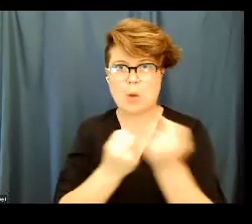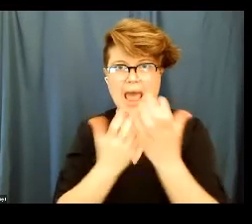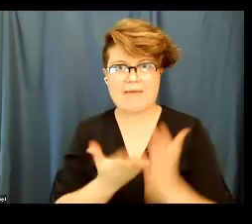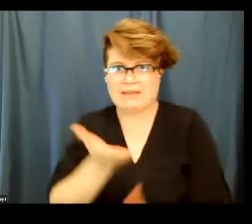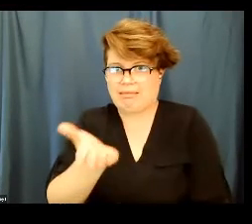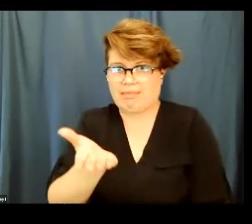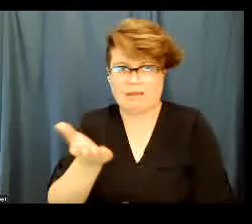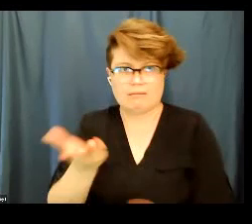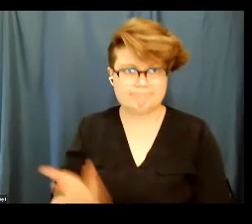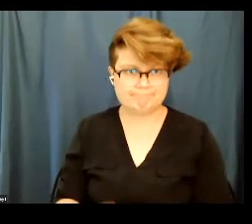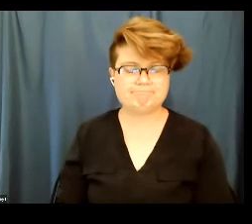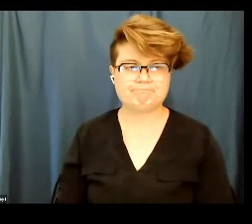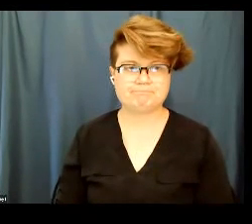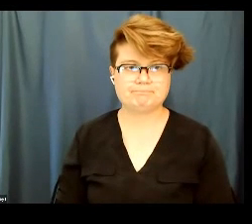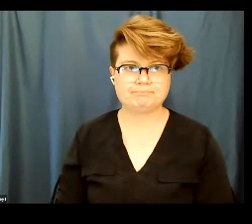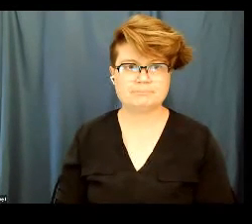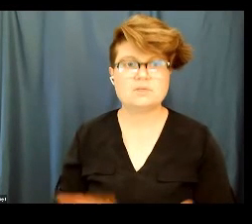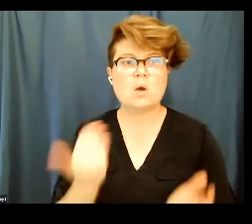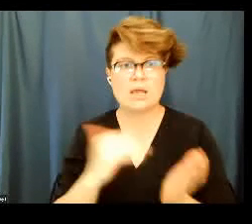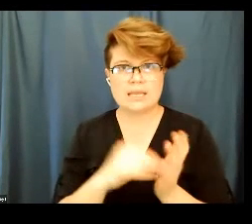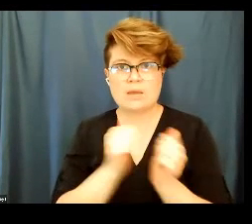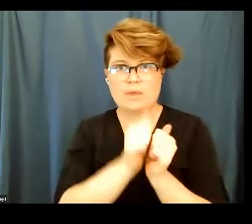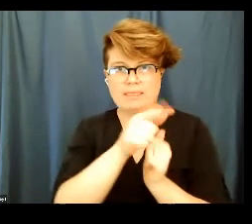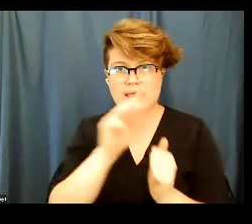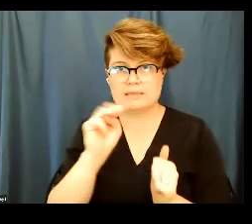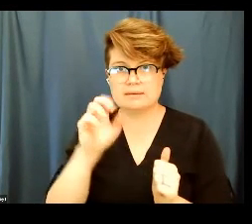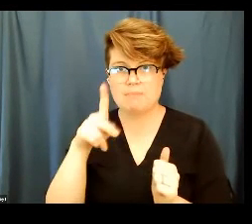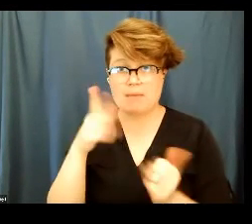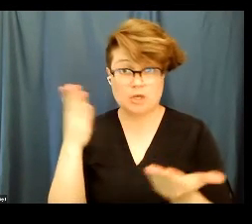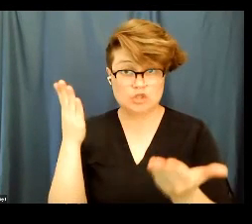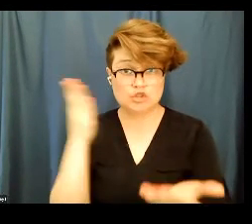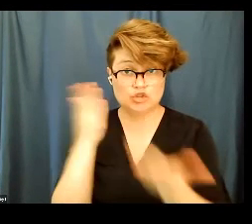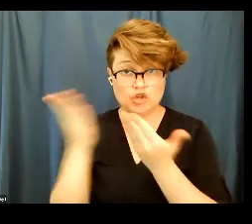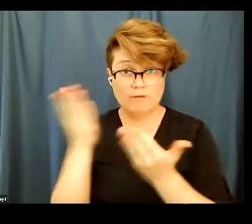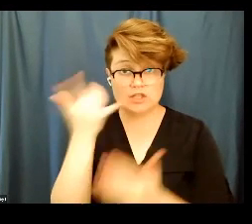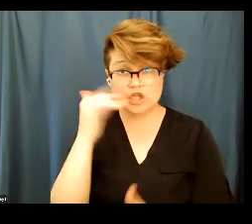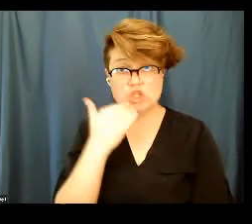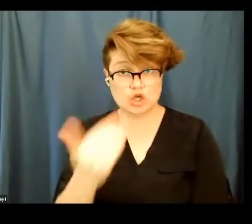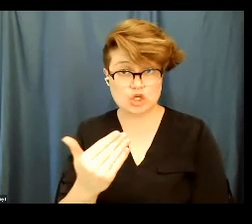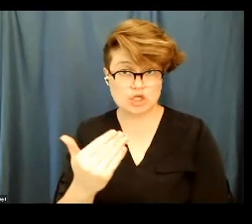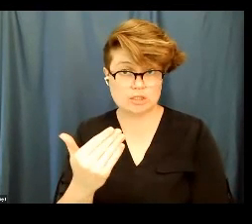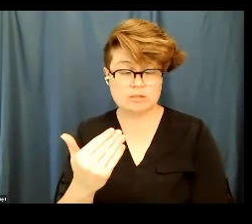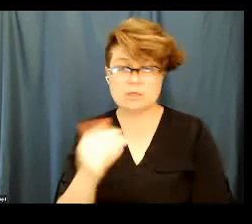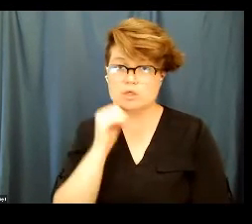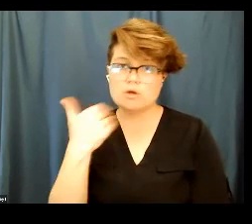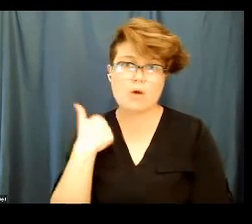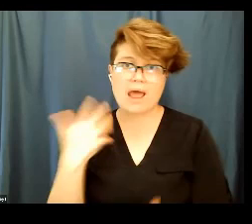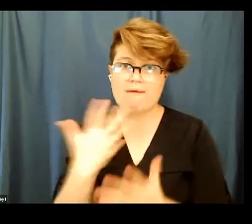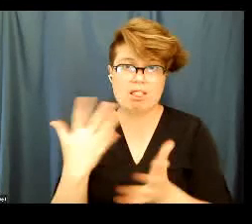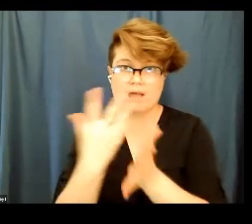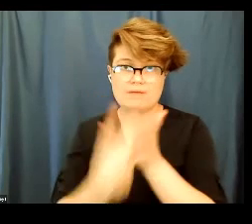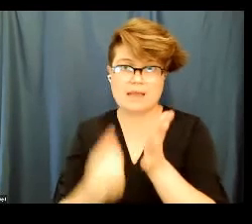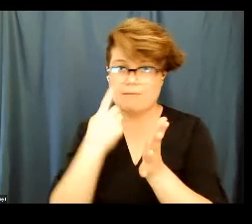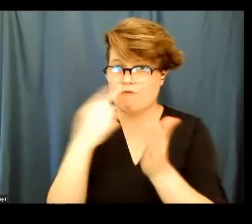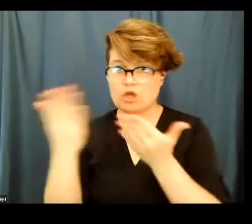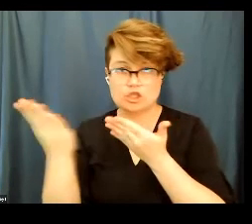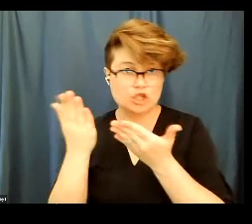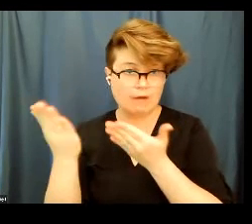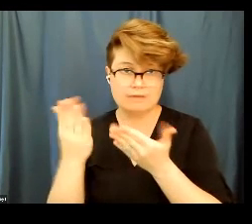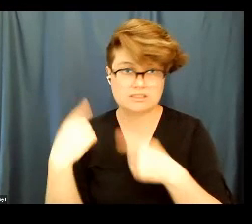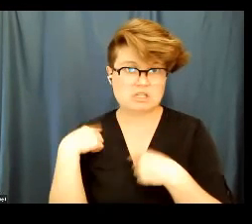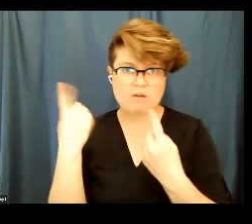So again, with this map, the services look pretty good so far, right? We don't have gaps in services so far, just some gaps